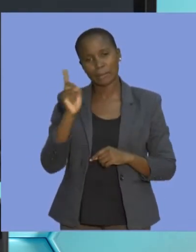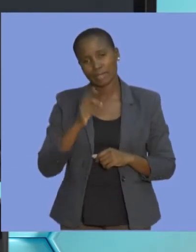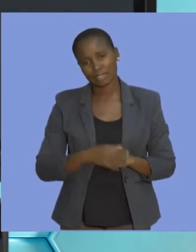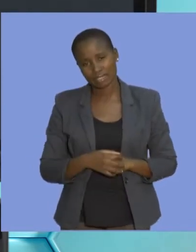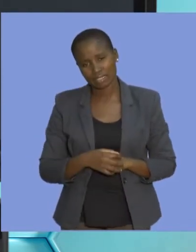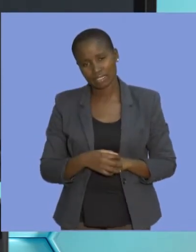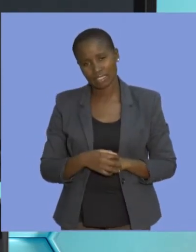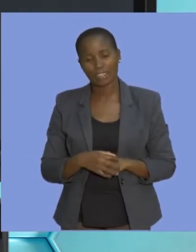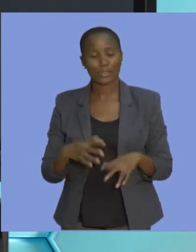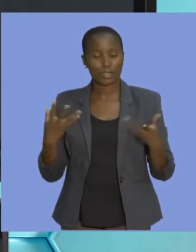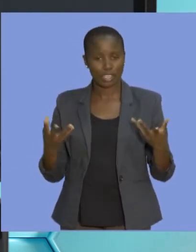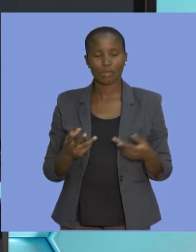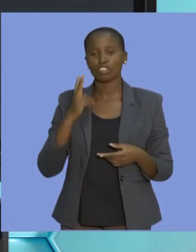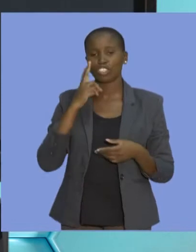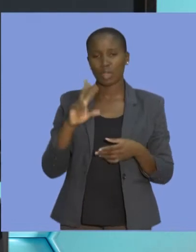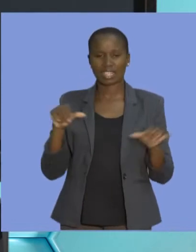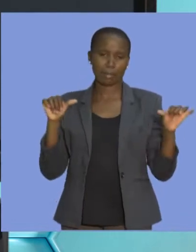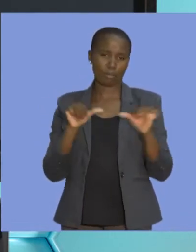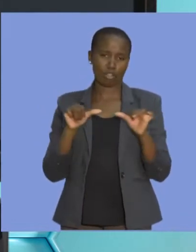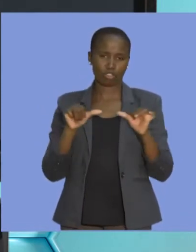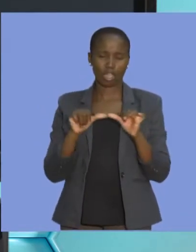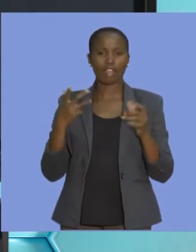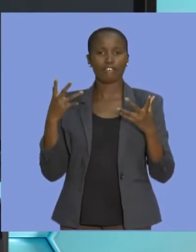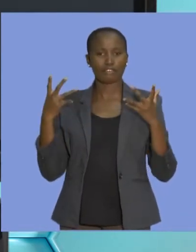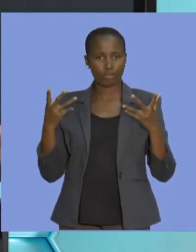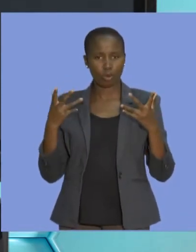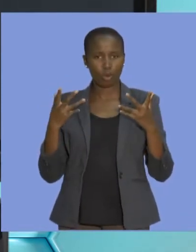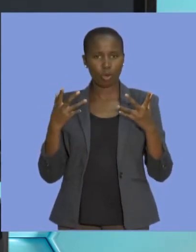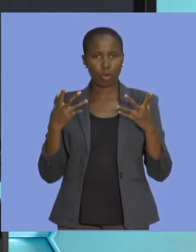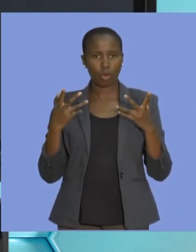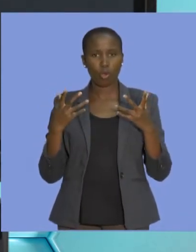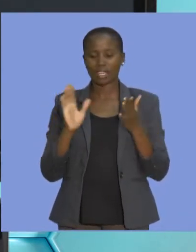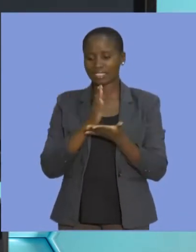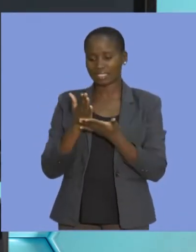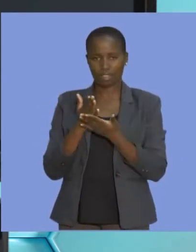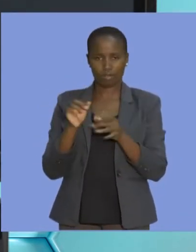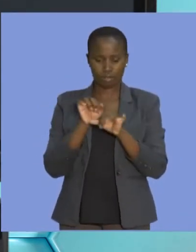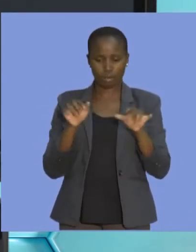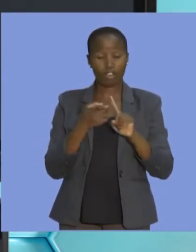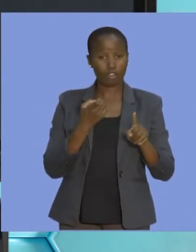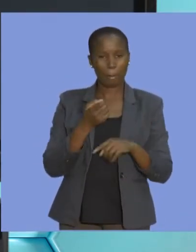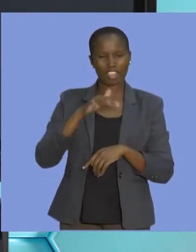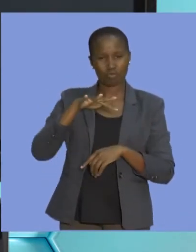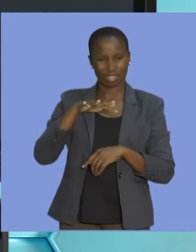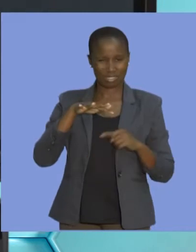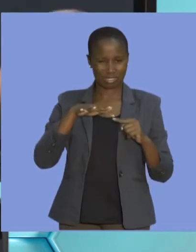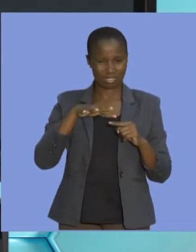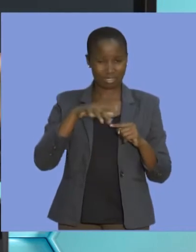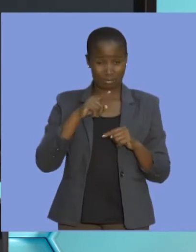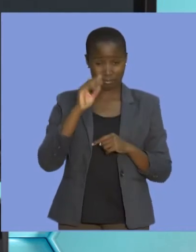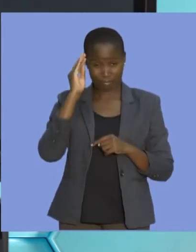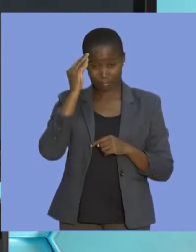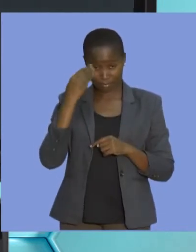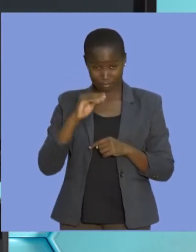this measure of dispersion, which is called the deviation from the average, which is interesting. The deviation